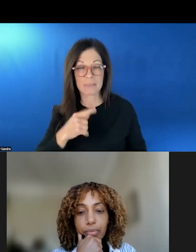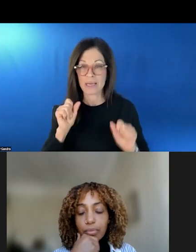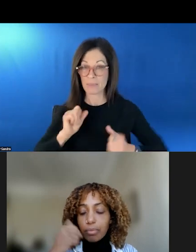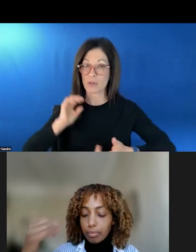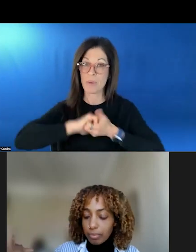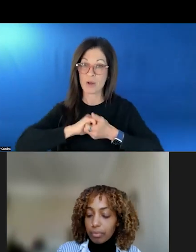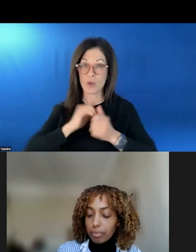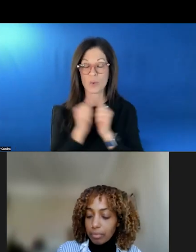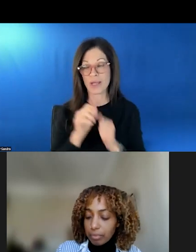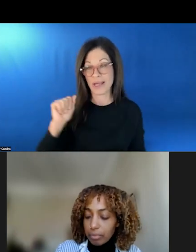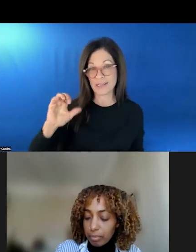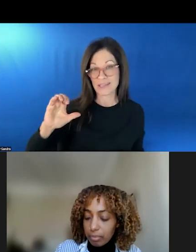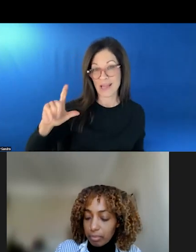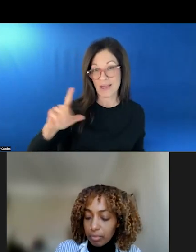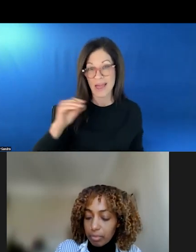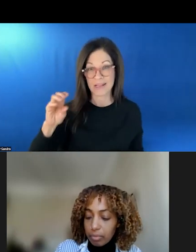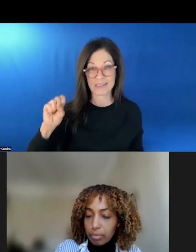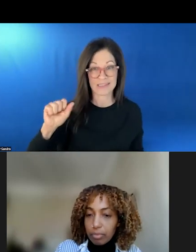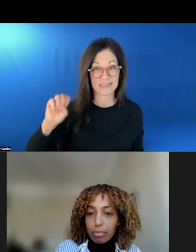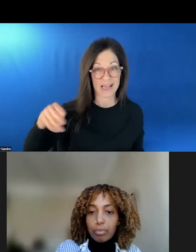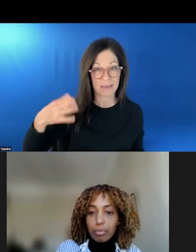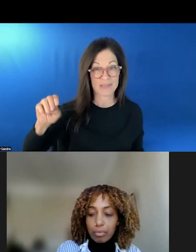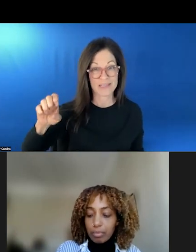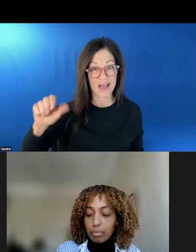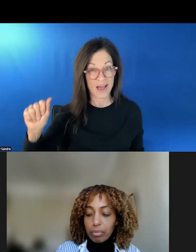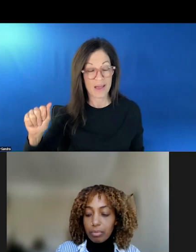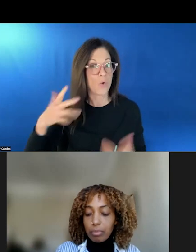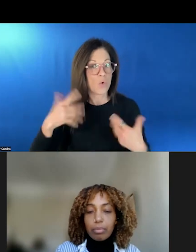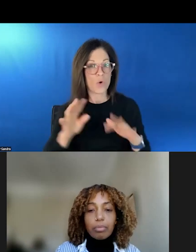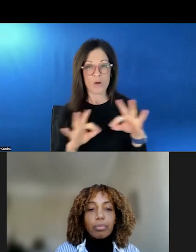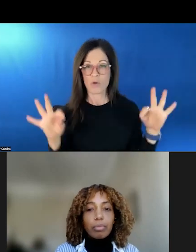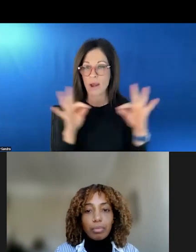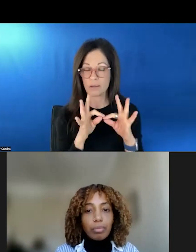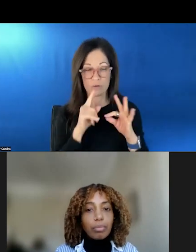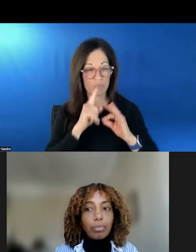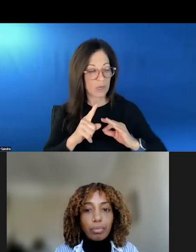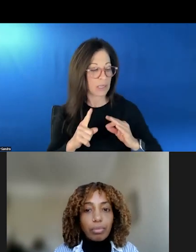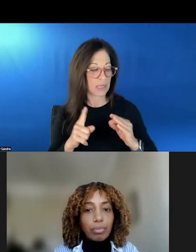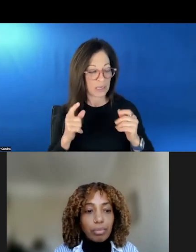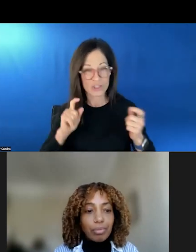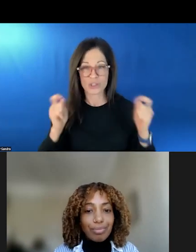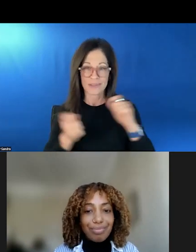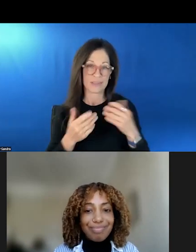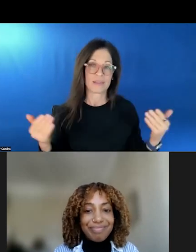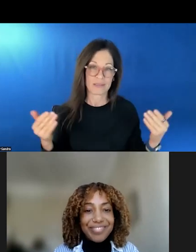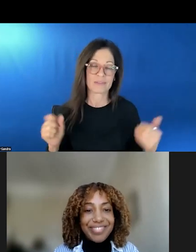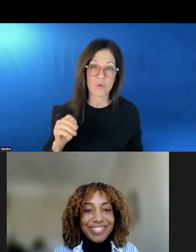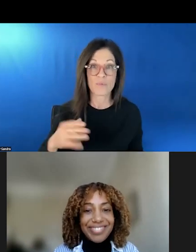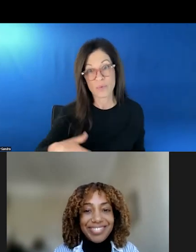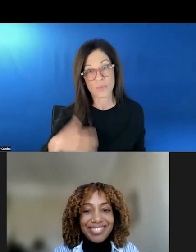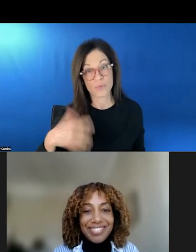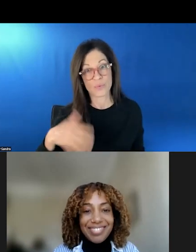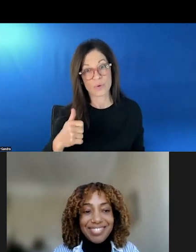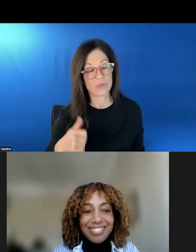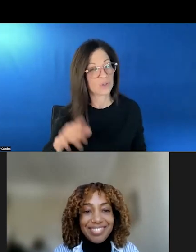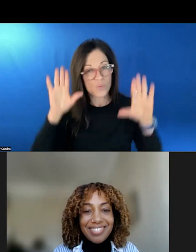with ACL and SAMHSA, these federal partners, so critical to really moving the needle. So, so